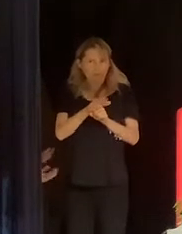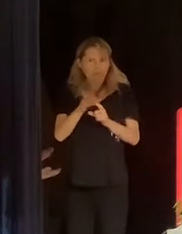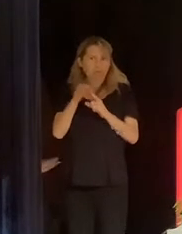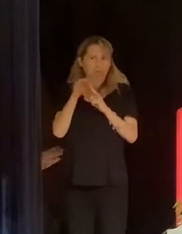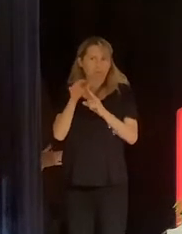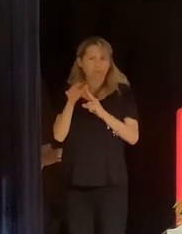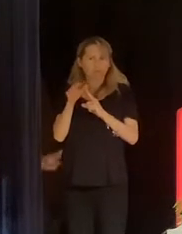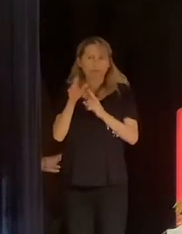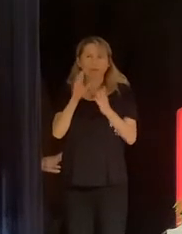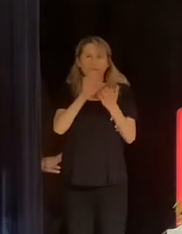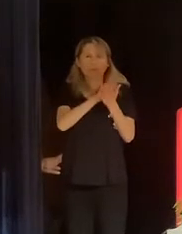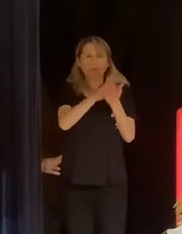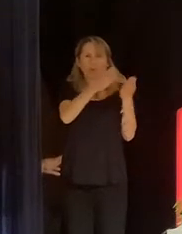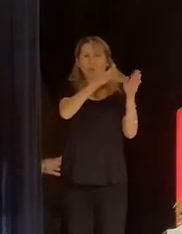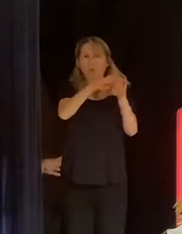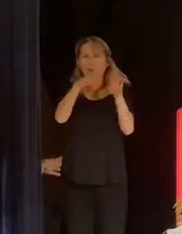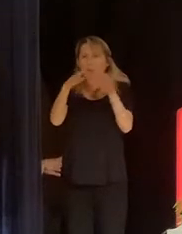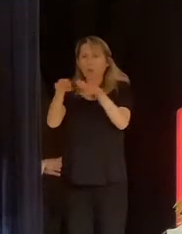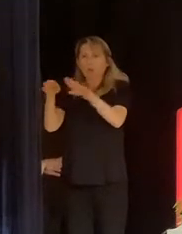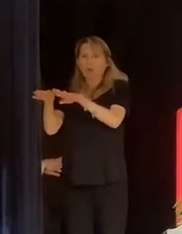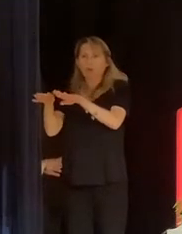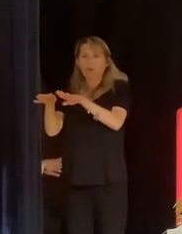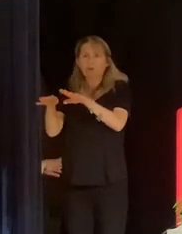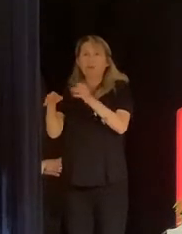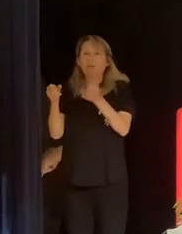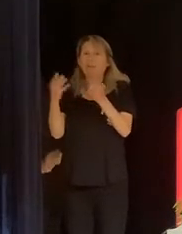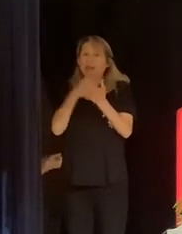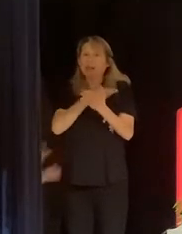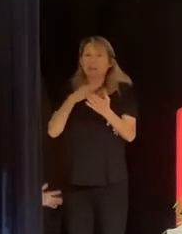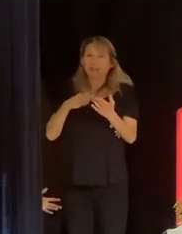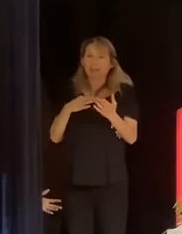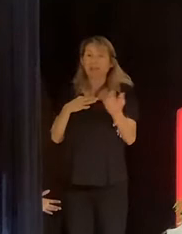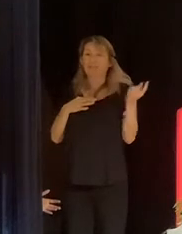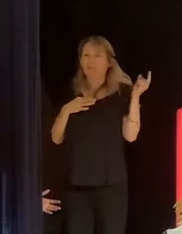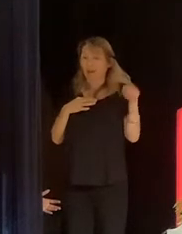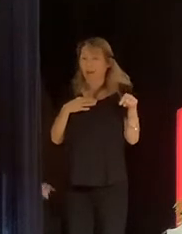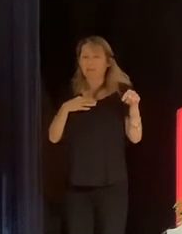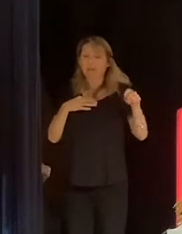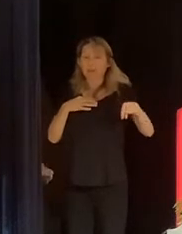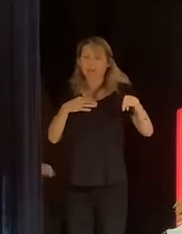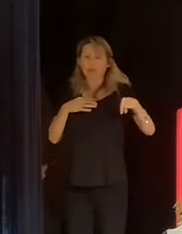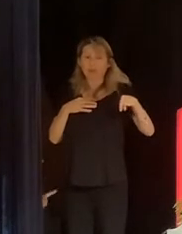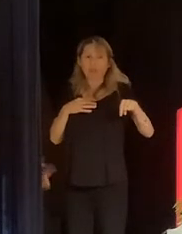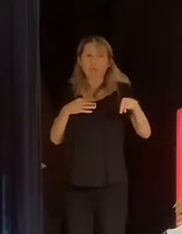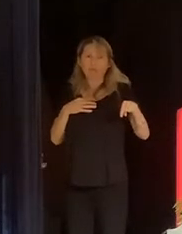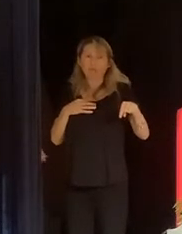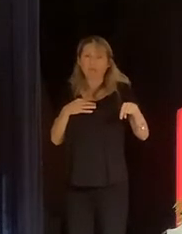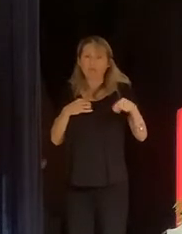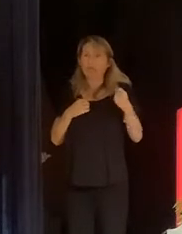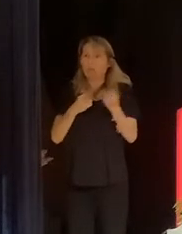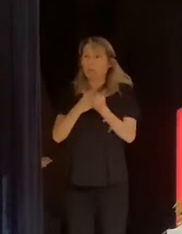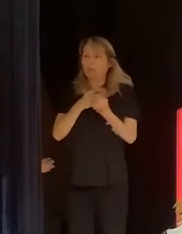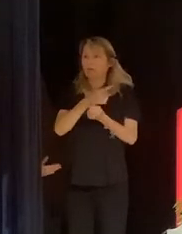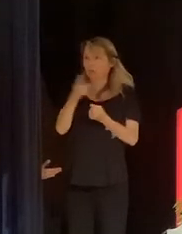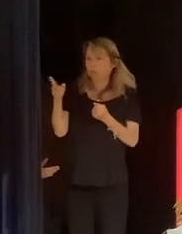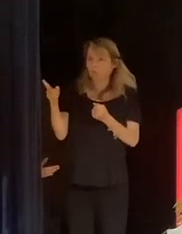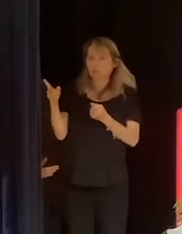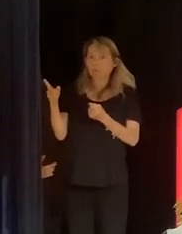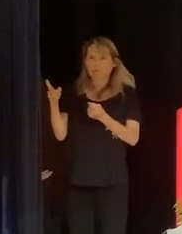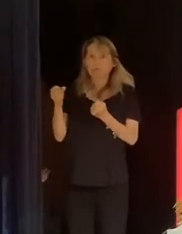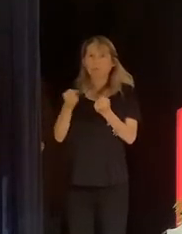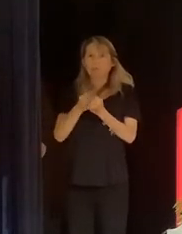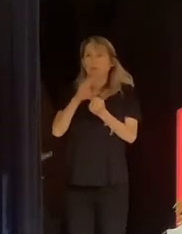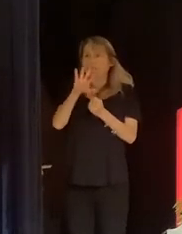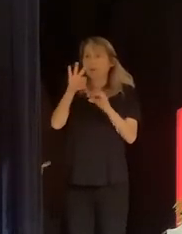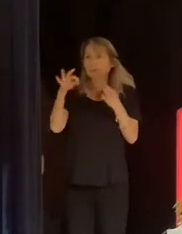were closed, many of our staff at Drewry were here to support not only you, but our families,